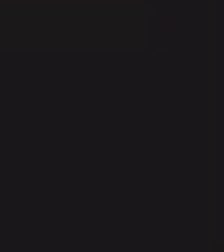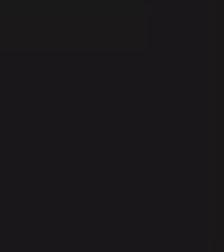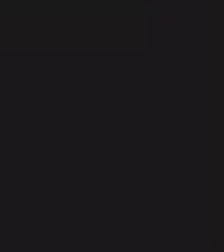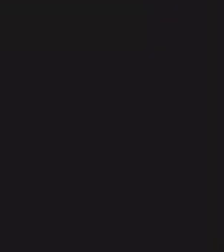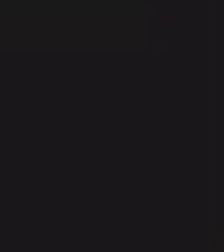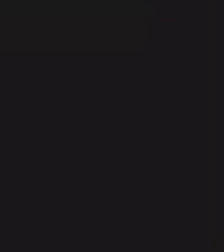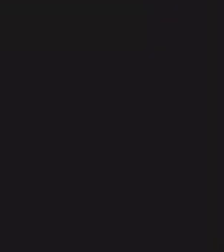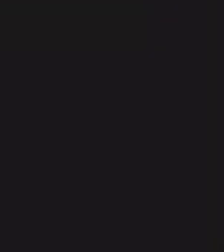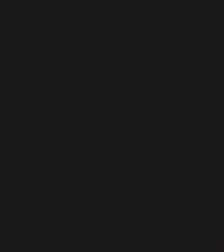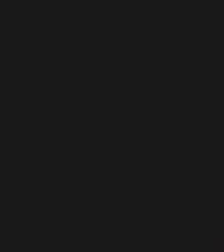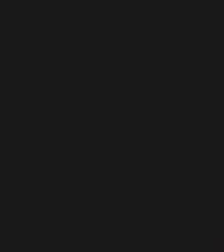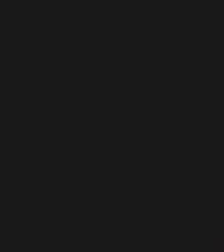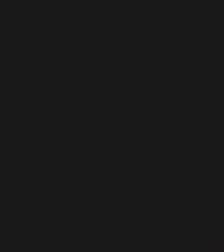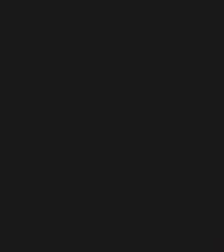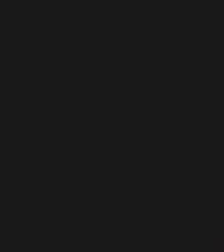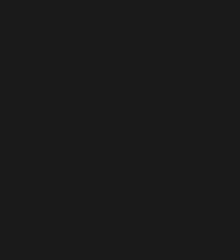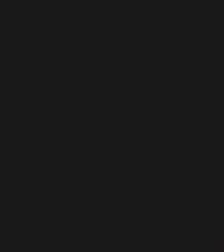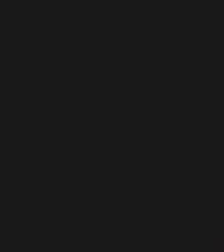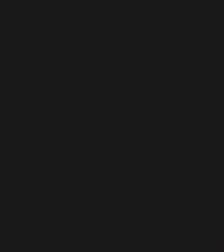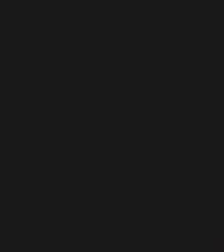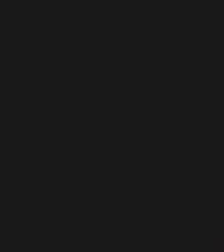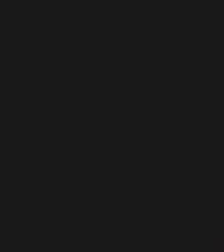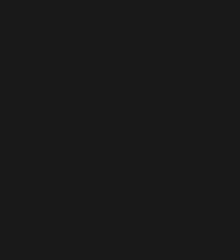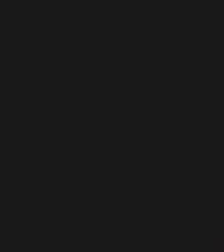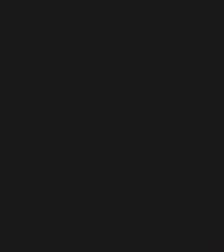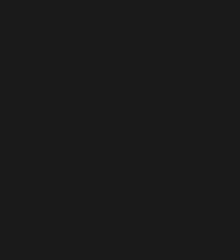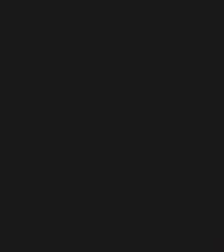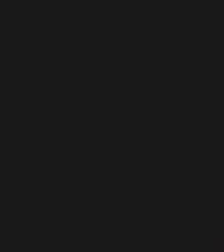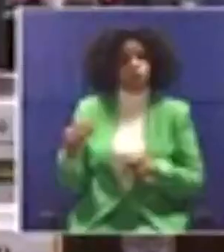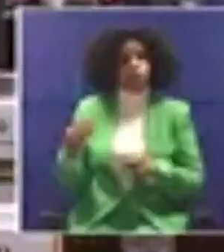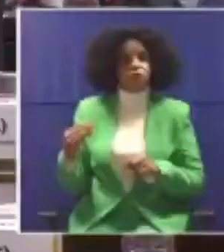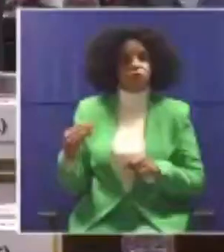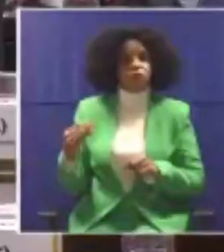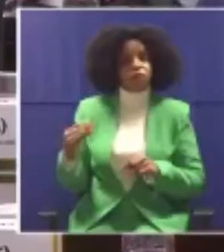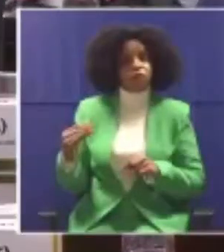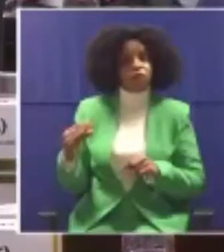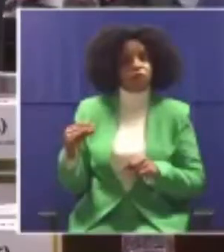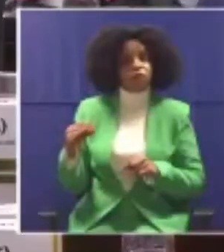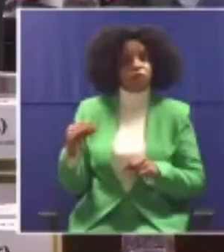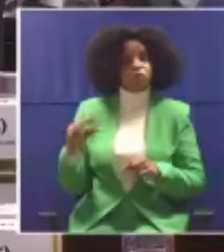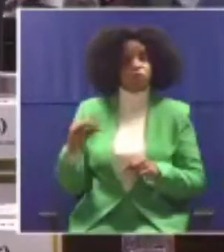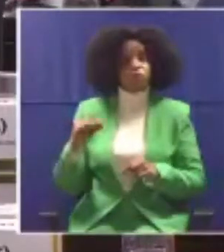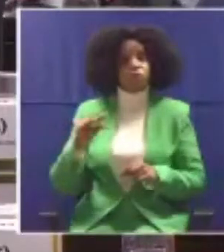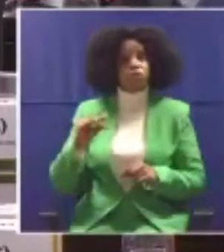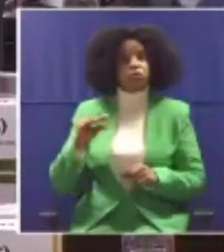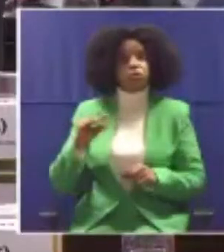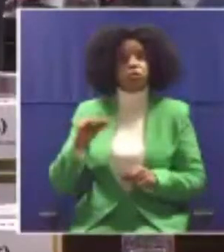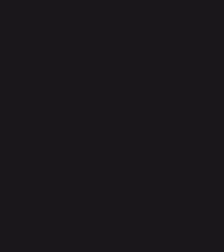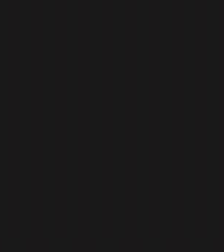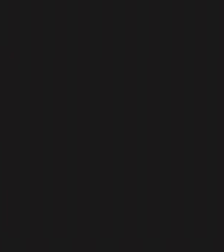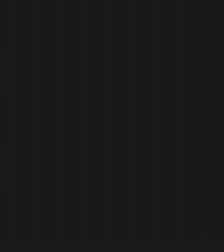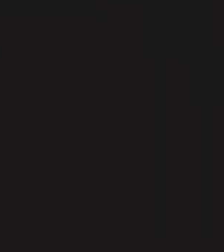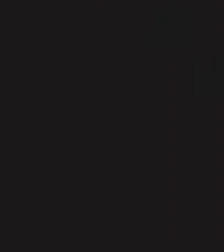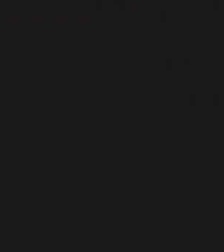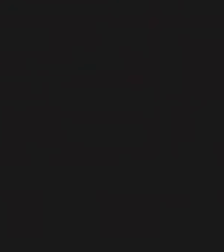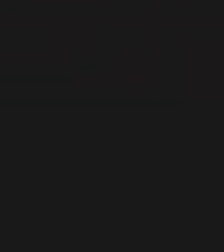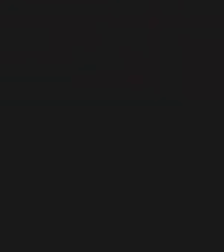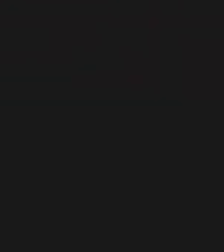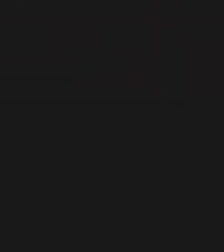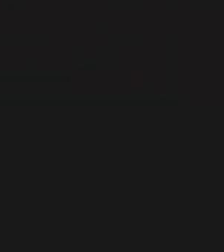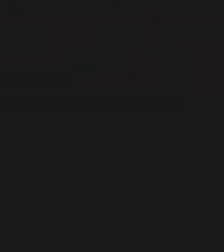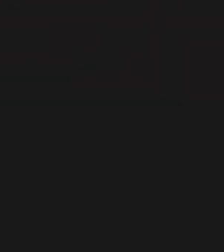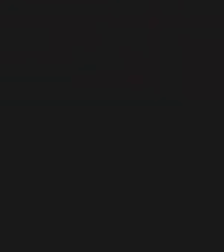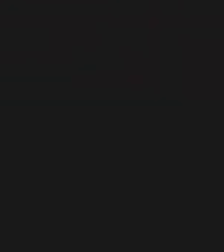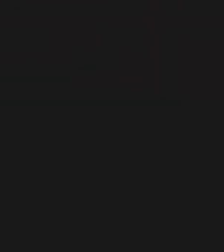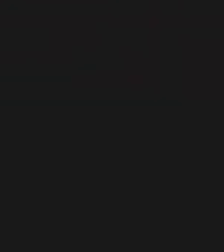which there is a universal culture of respect for human rights. Honorable Member, just give me an opportunity,